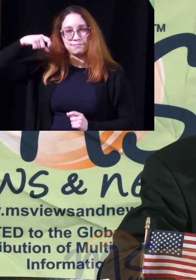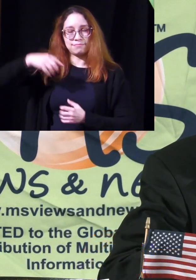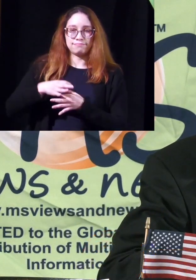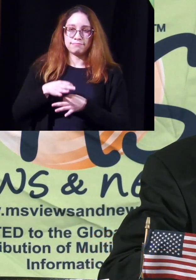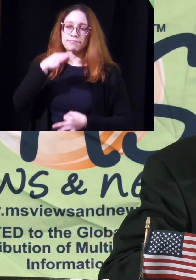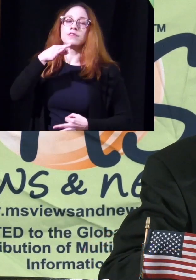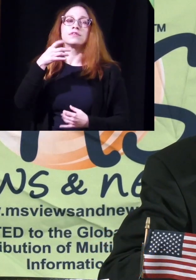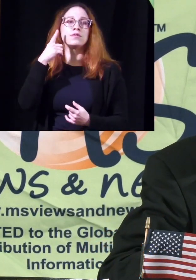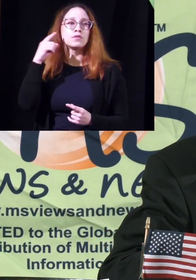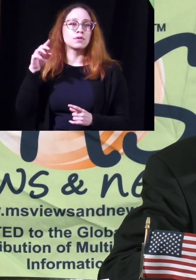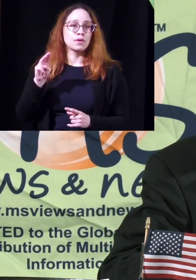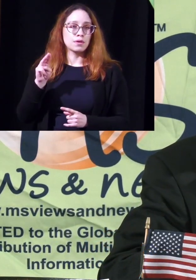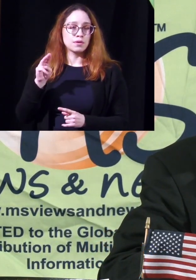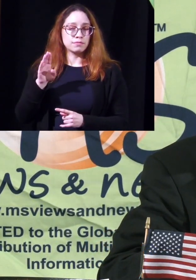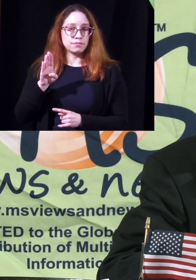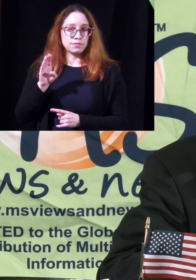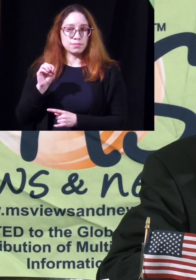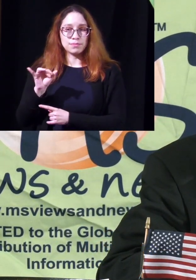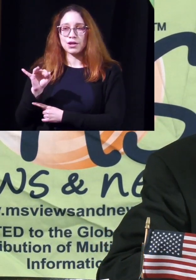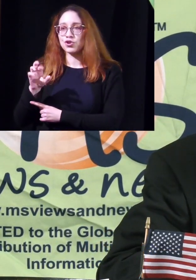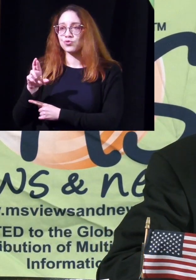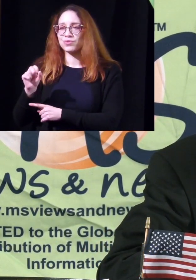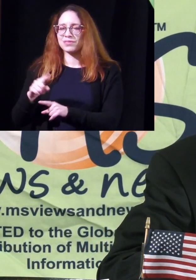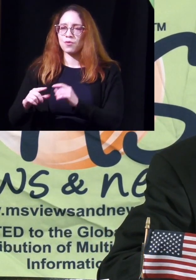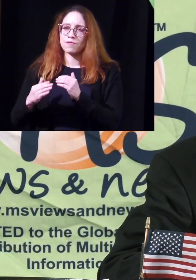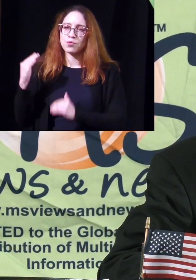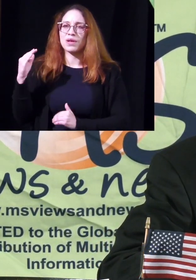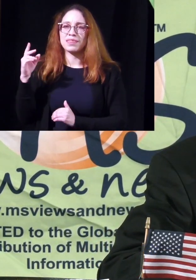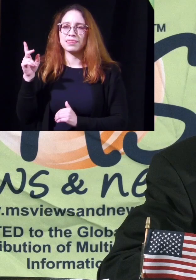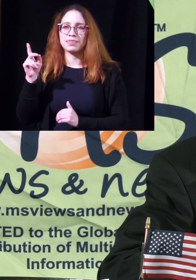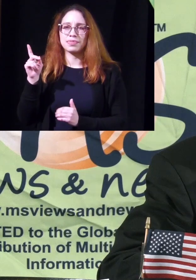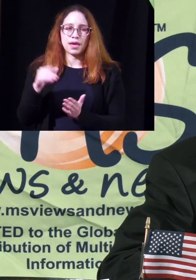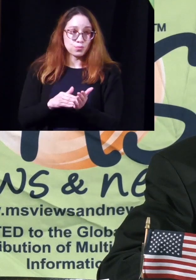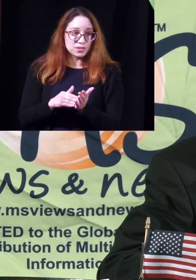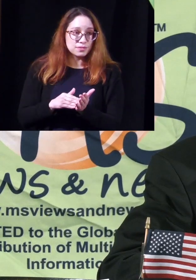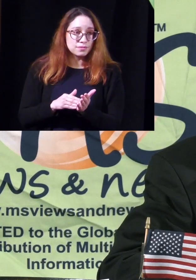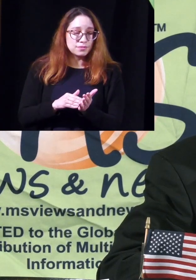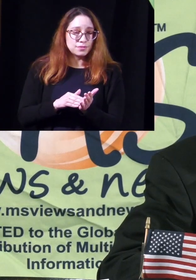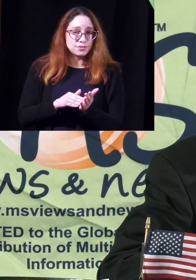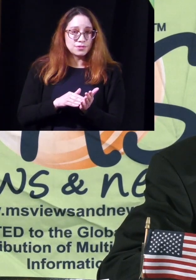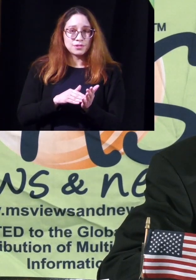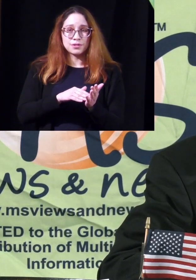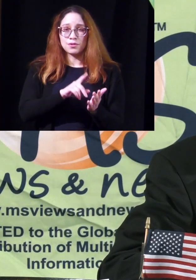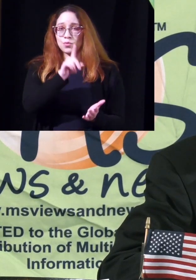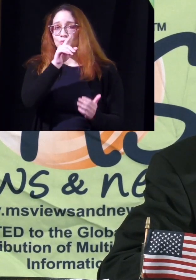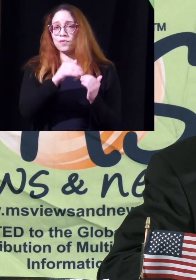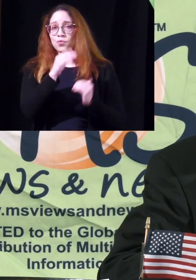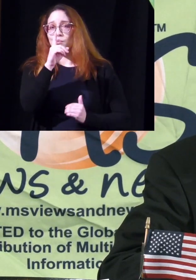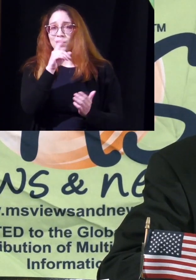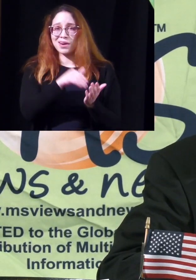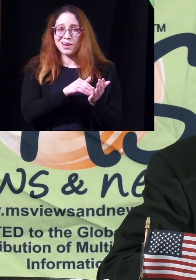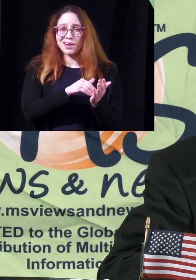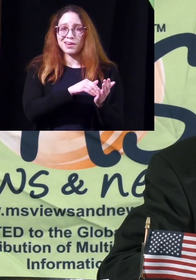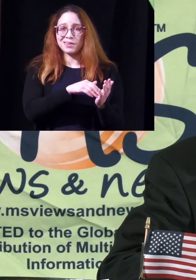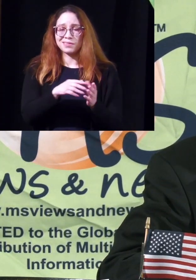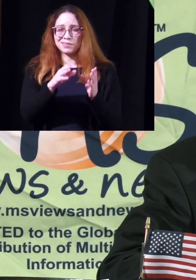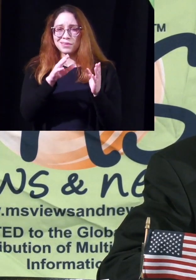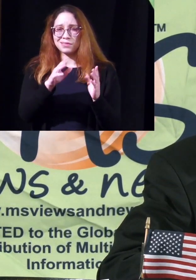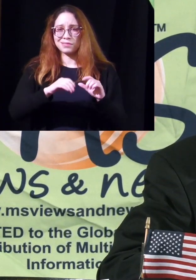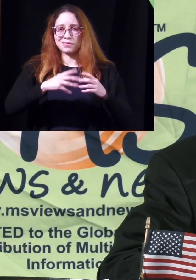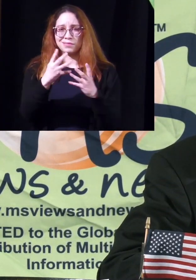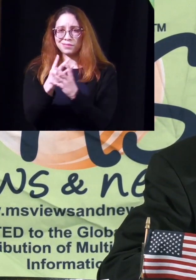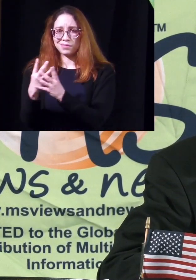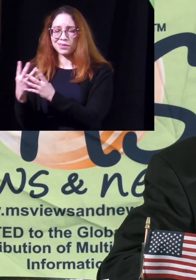cord. Those are biomarkers. They evaluated over 1,000 of them. And they came out of the 1,000, they developed a panel